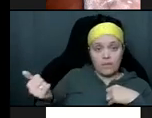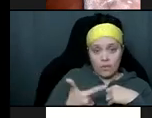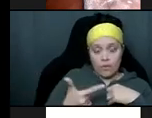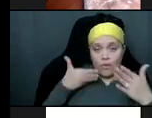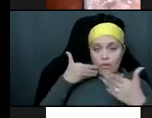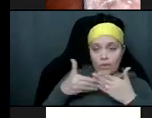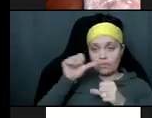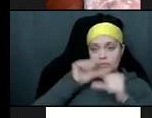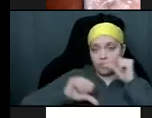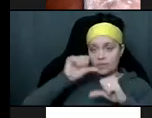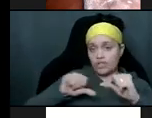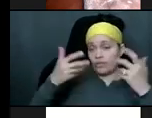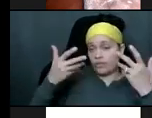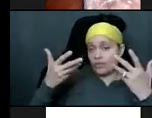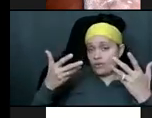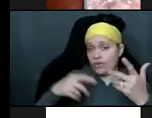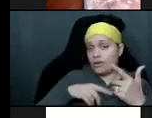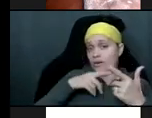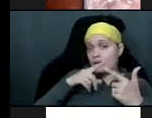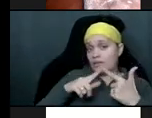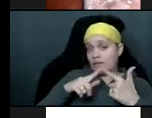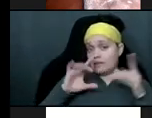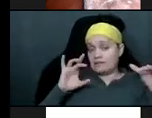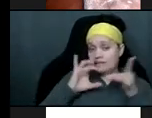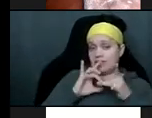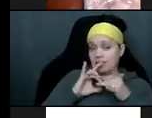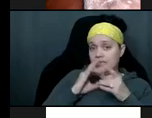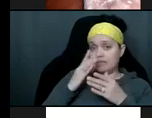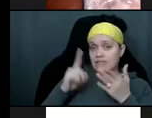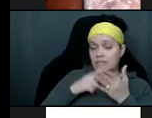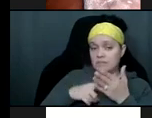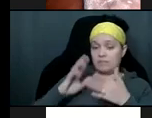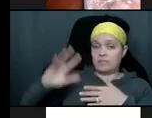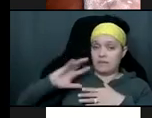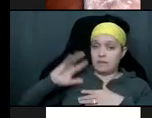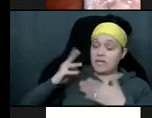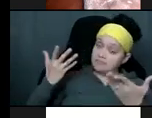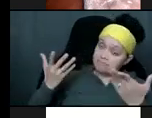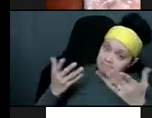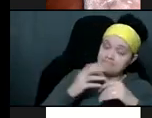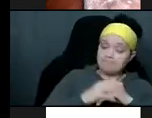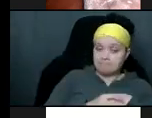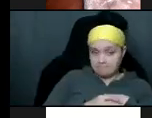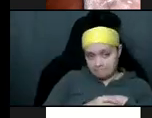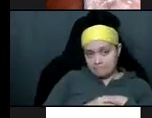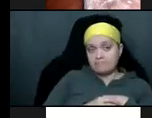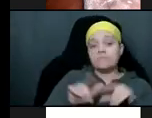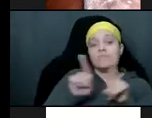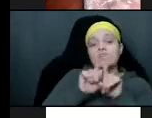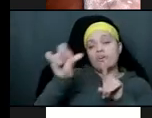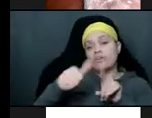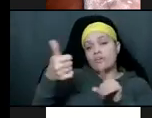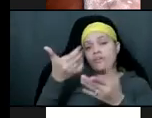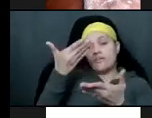close together, linked sometime in the past? Okay, he had other